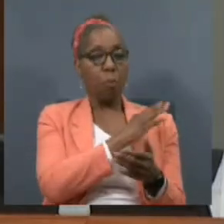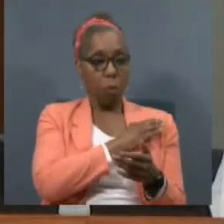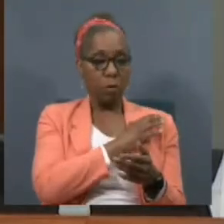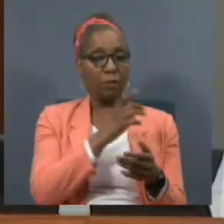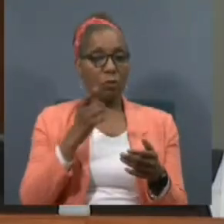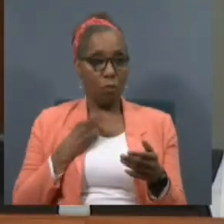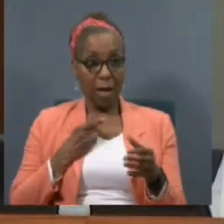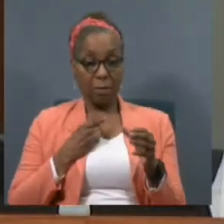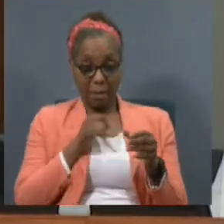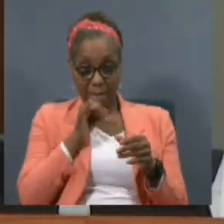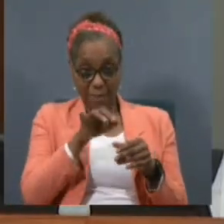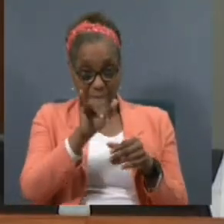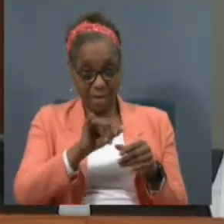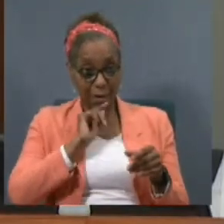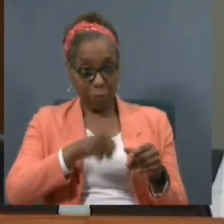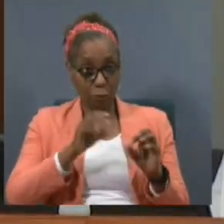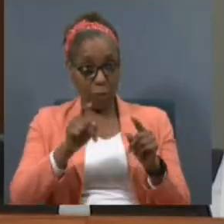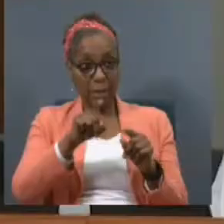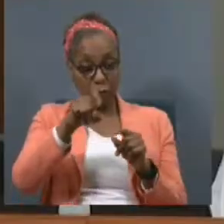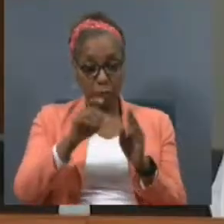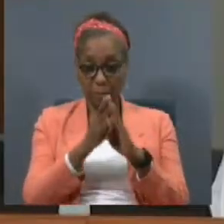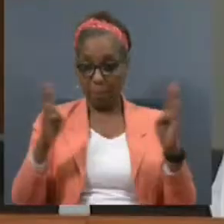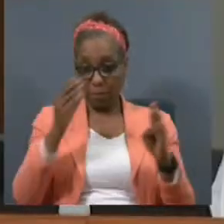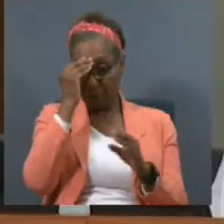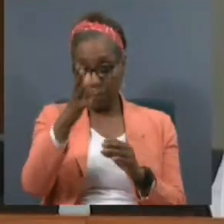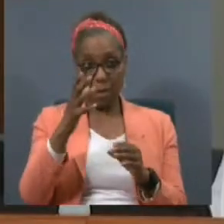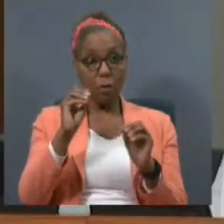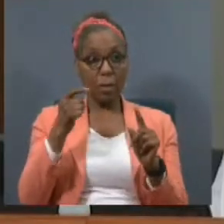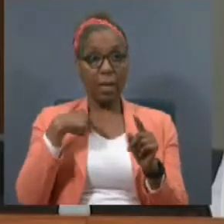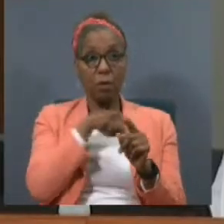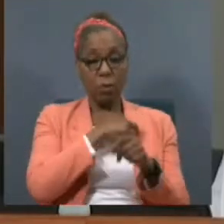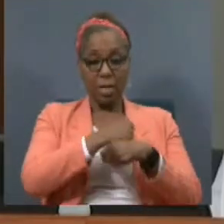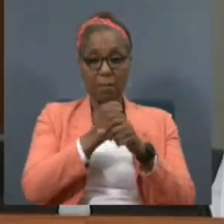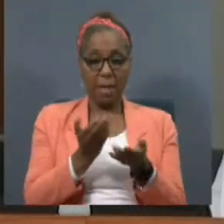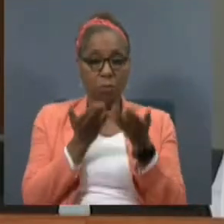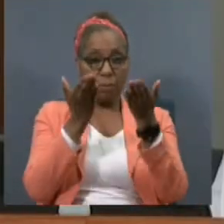which if that's so, that should be public information, and we make recommendations to the